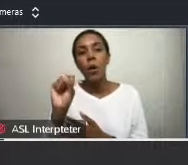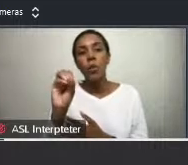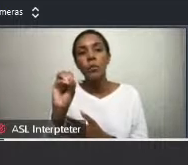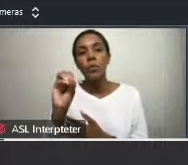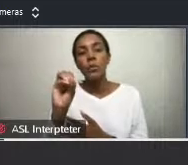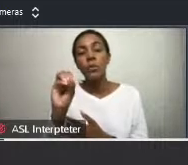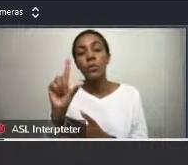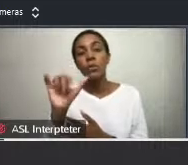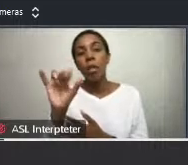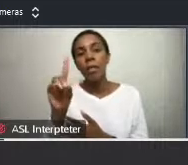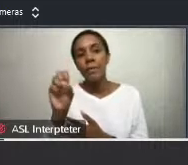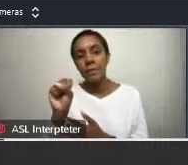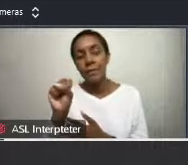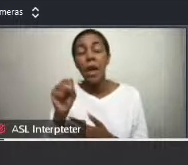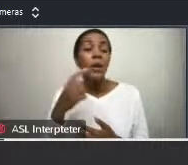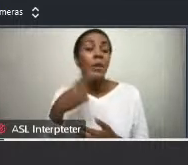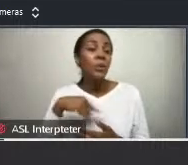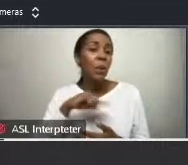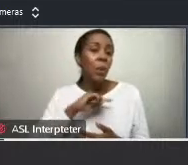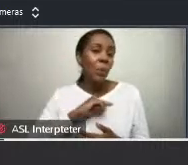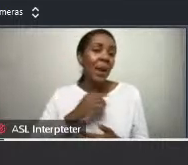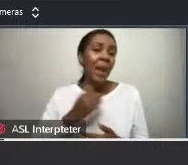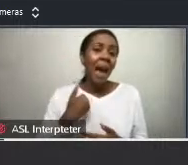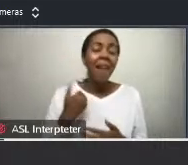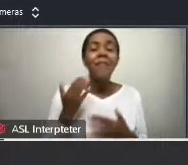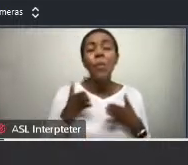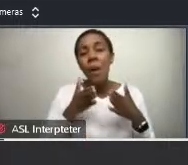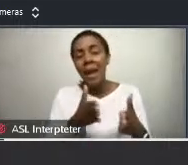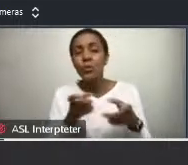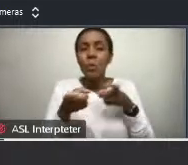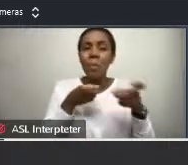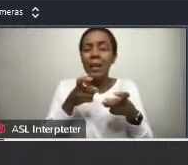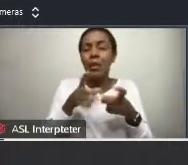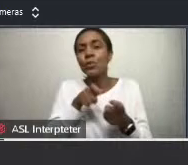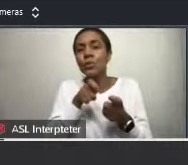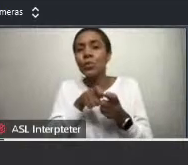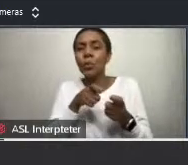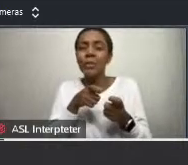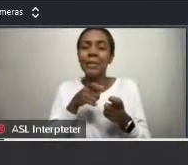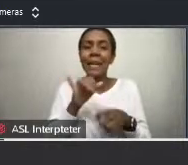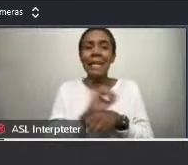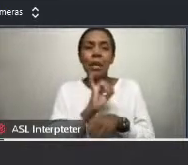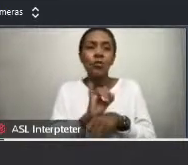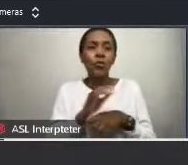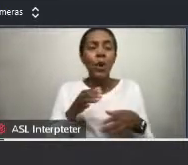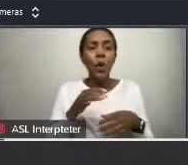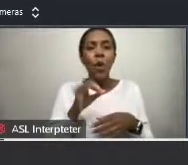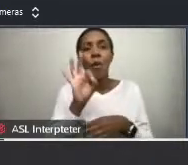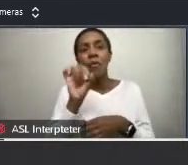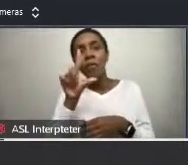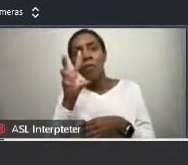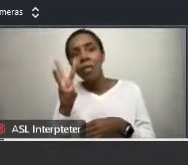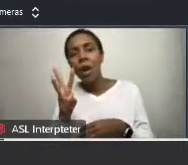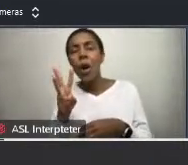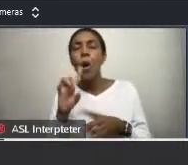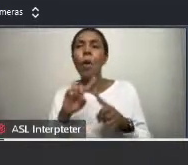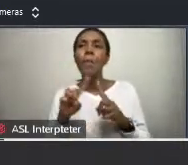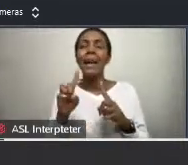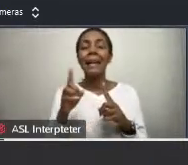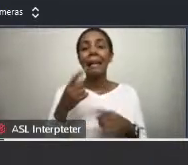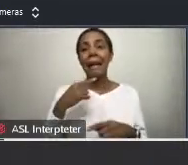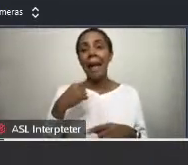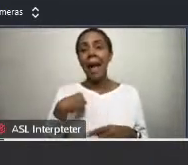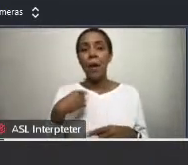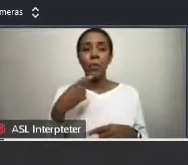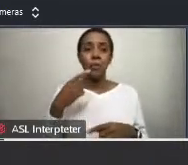have ways to manage certain industrial flows. We do monitor that and make sure we're doing it in compliance, but I would have to, Tasha